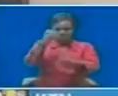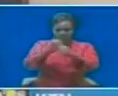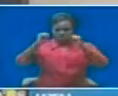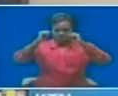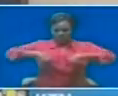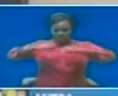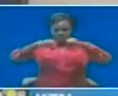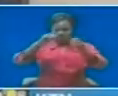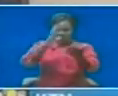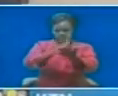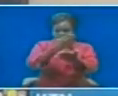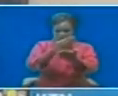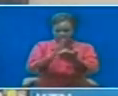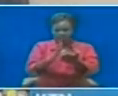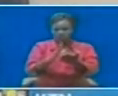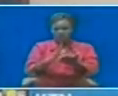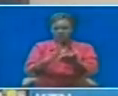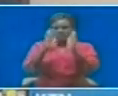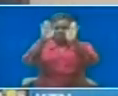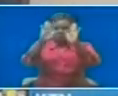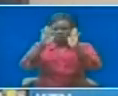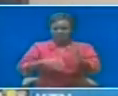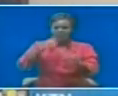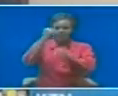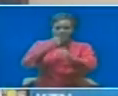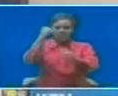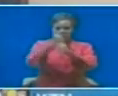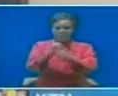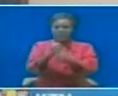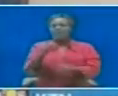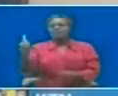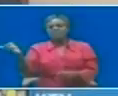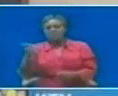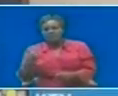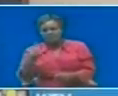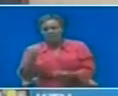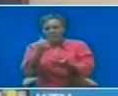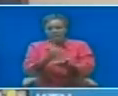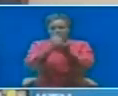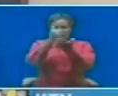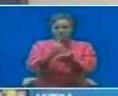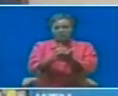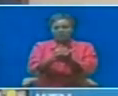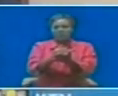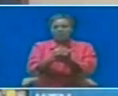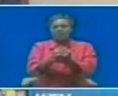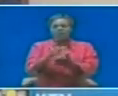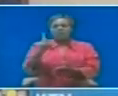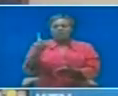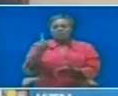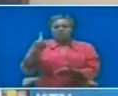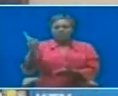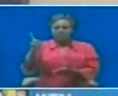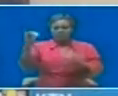between some of the key labor destinations, especially with the Gulf, with the help of Minister of Foreign Affairs. We